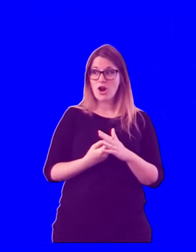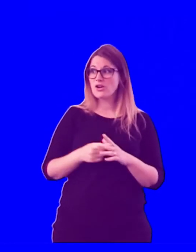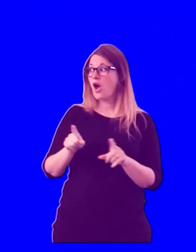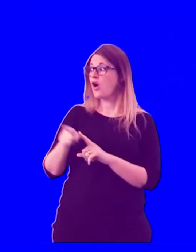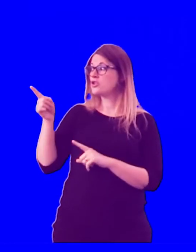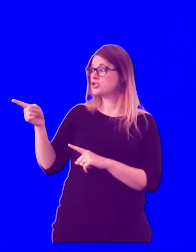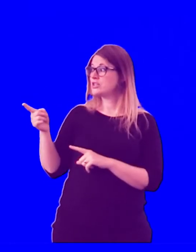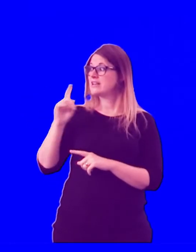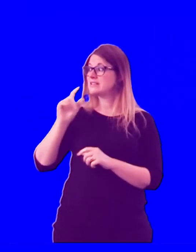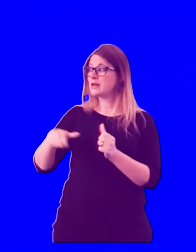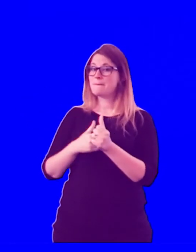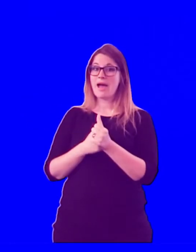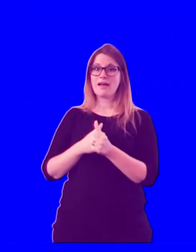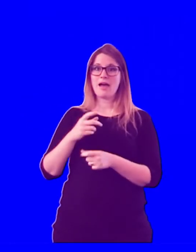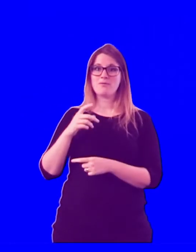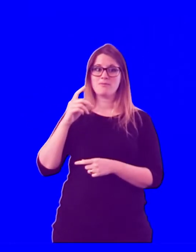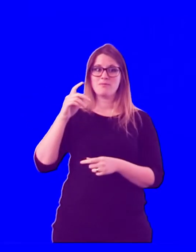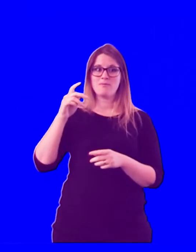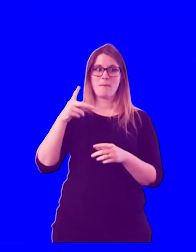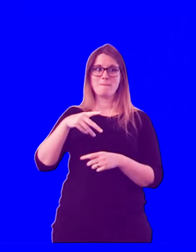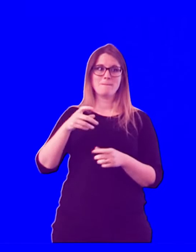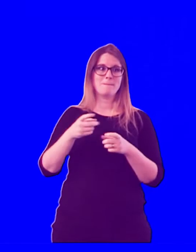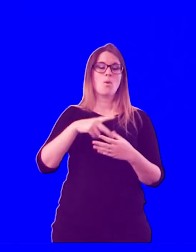is also the backup PM for this project.